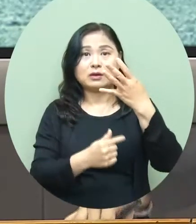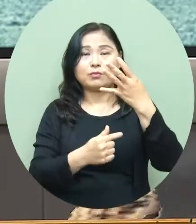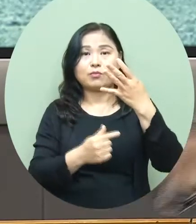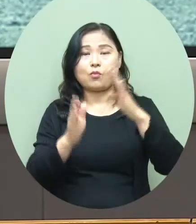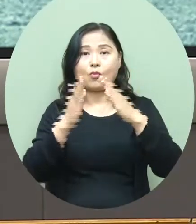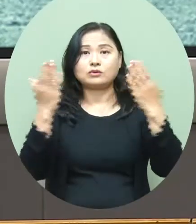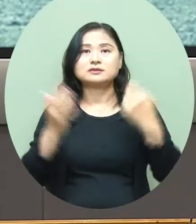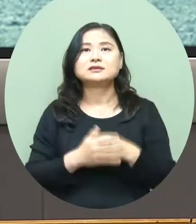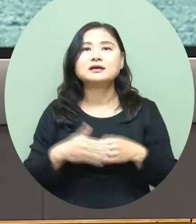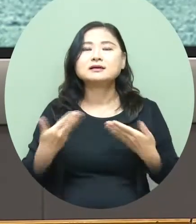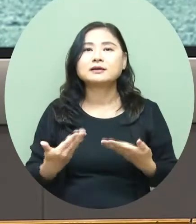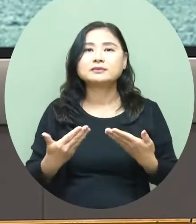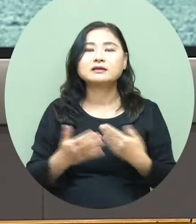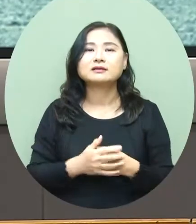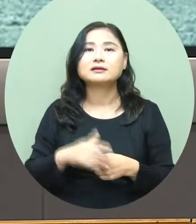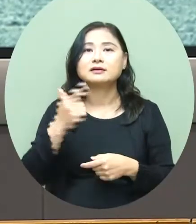today.